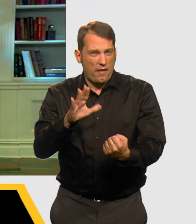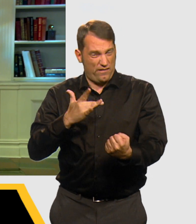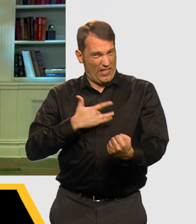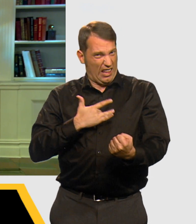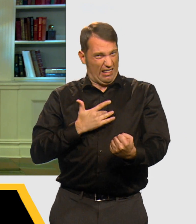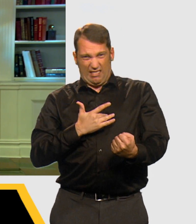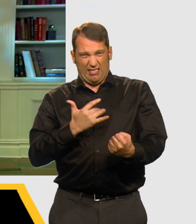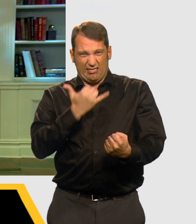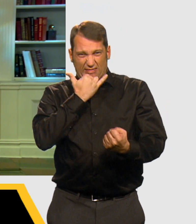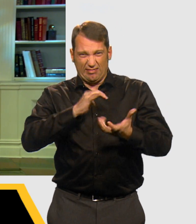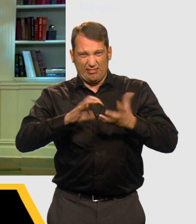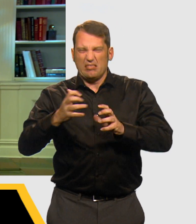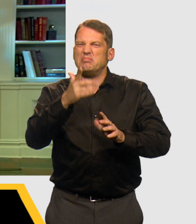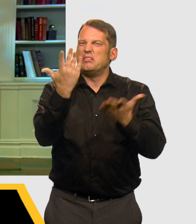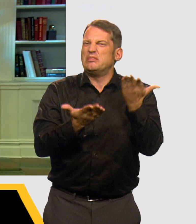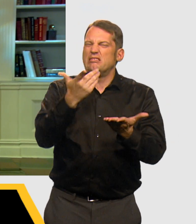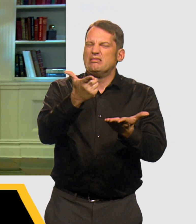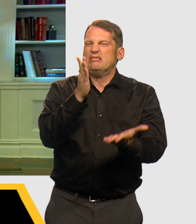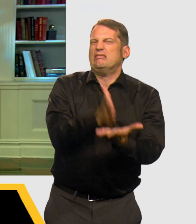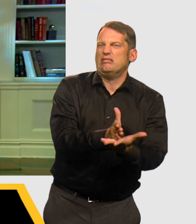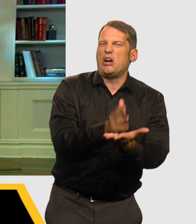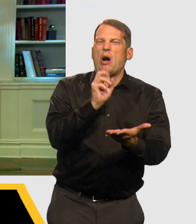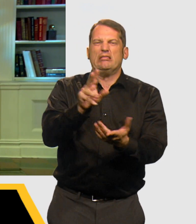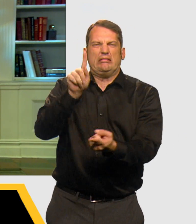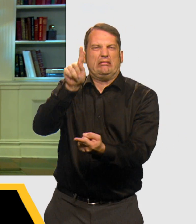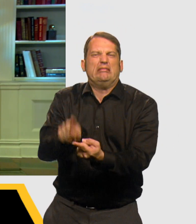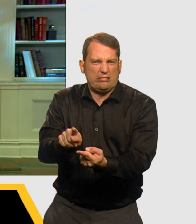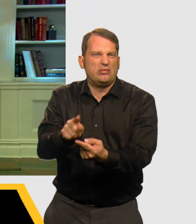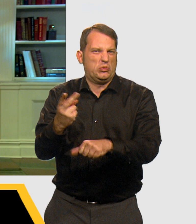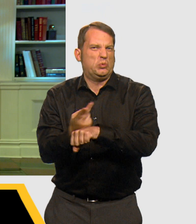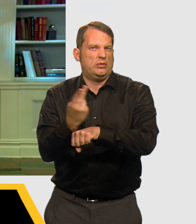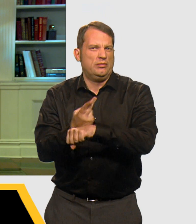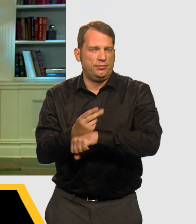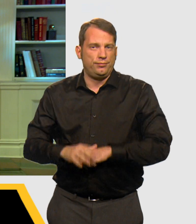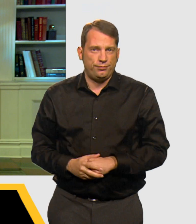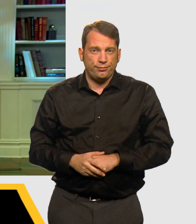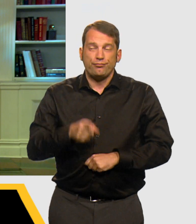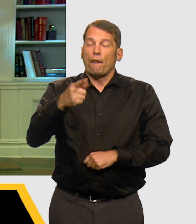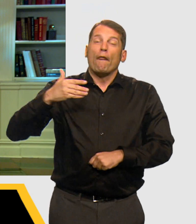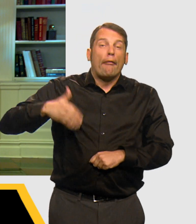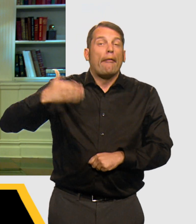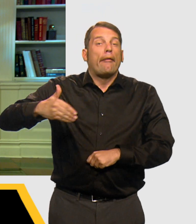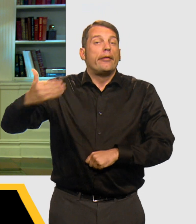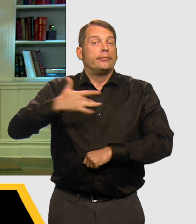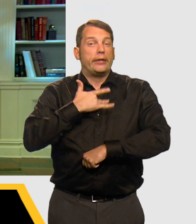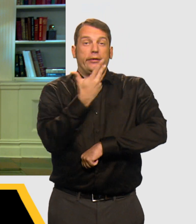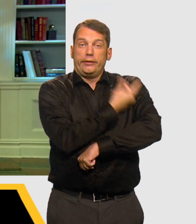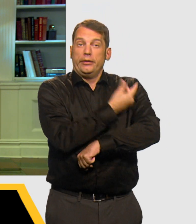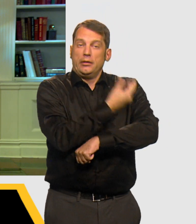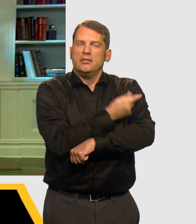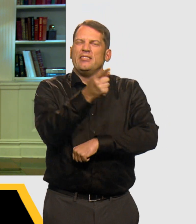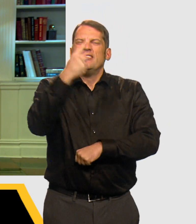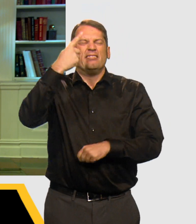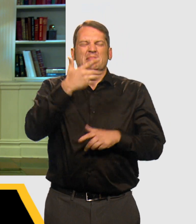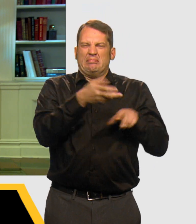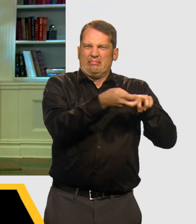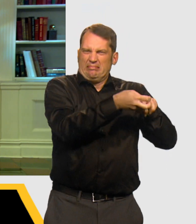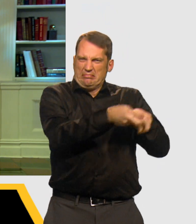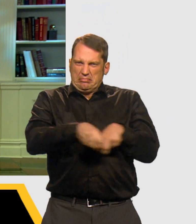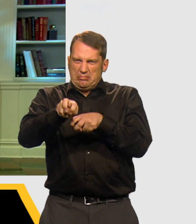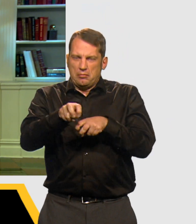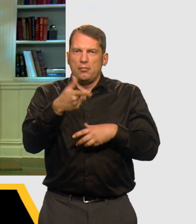If something feels off, consider not using it or using less than planned. If you regularly inject